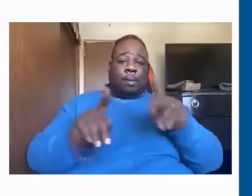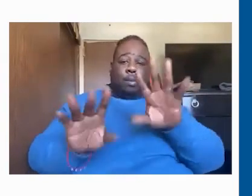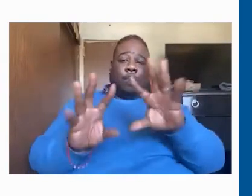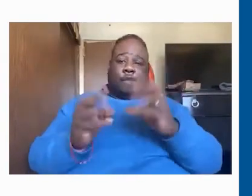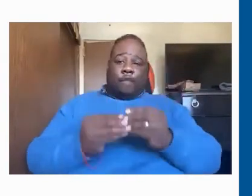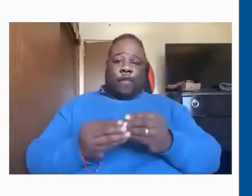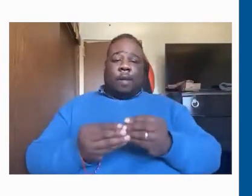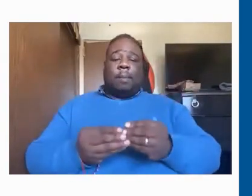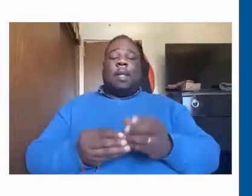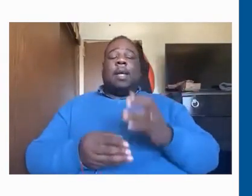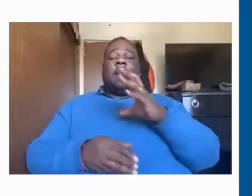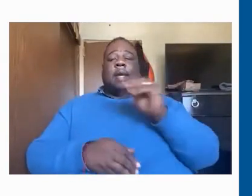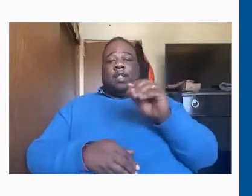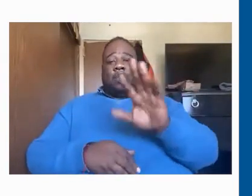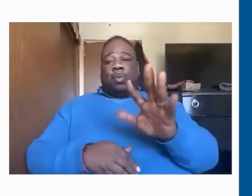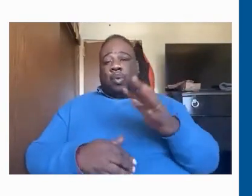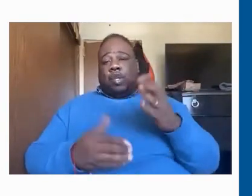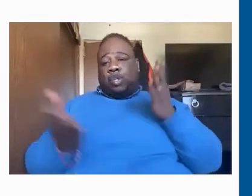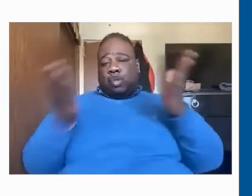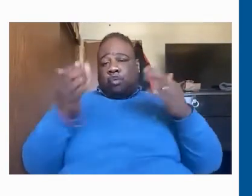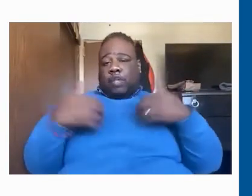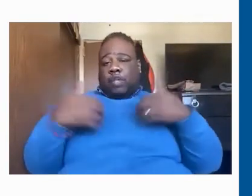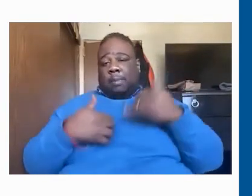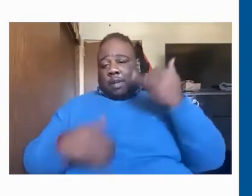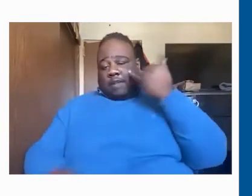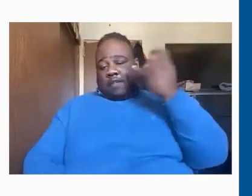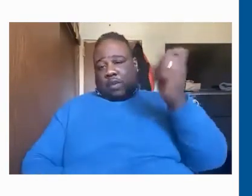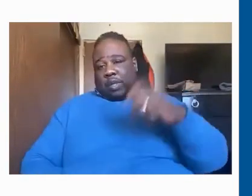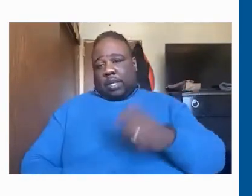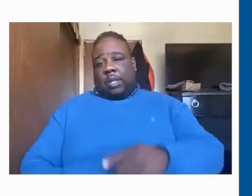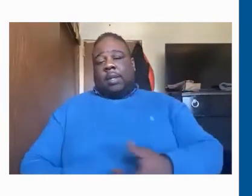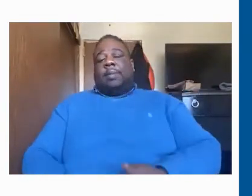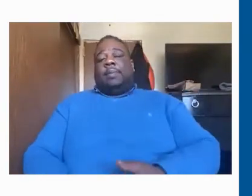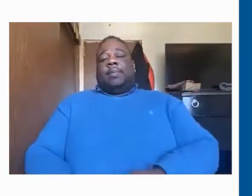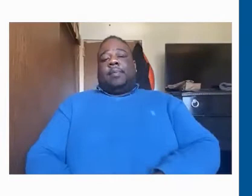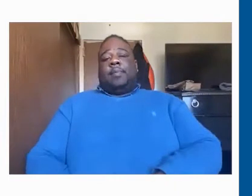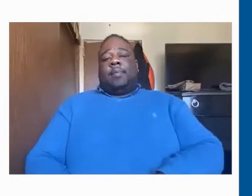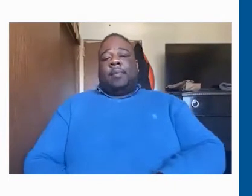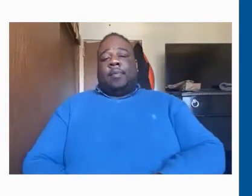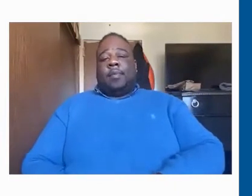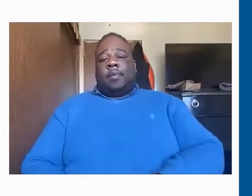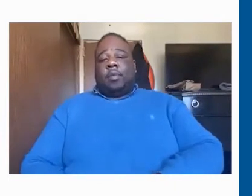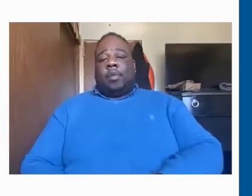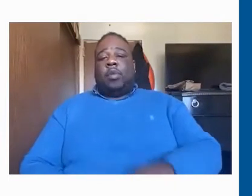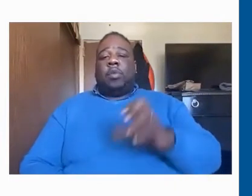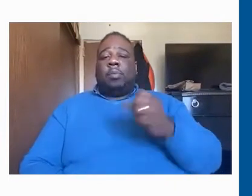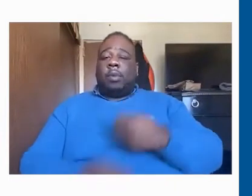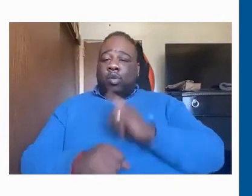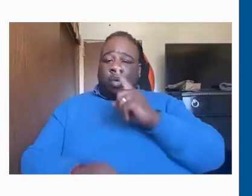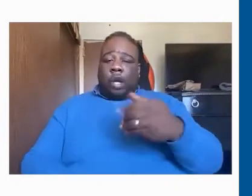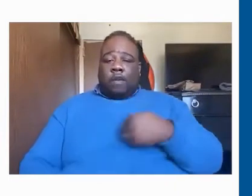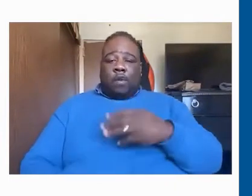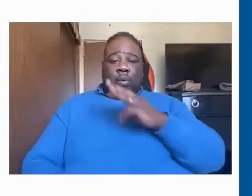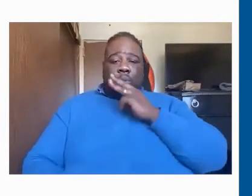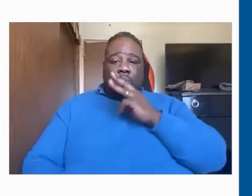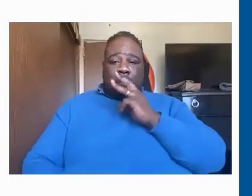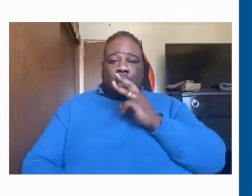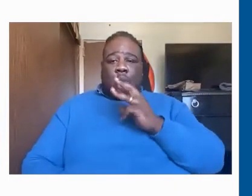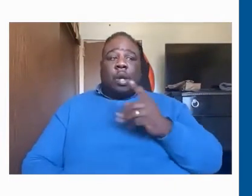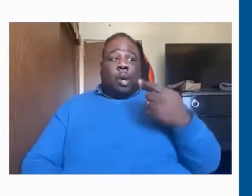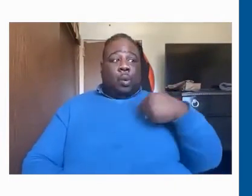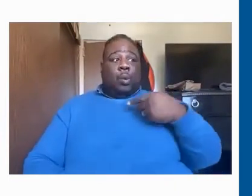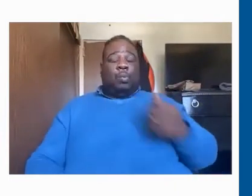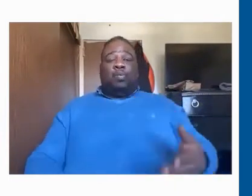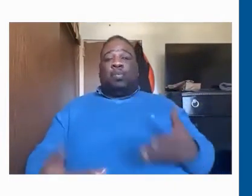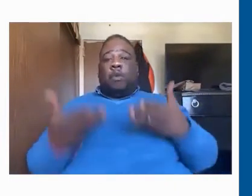emergency supply kit. So that includes water, which we include a gallon of water per person per day. It may seem like a lot of water, but